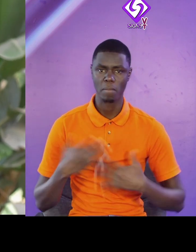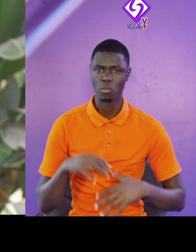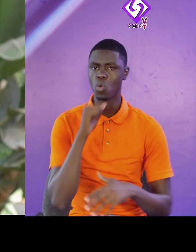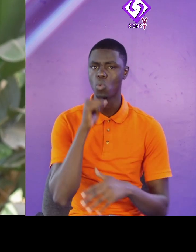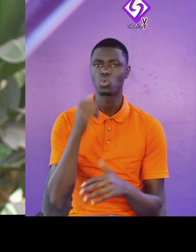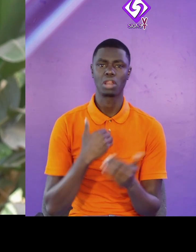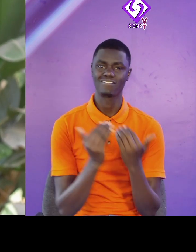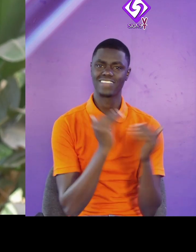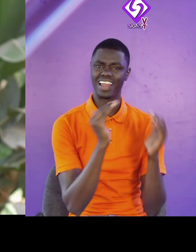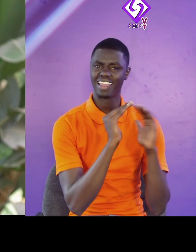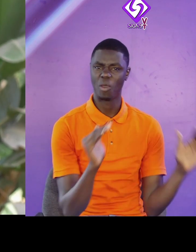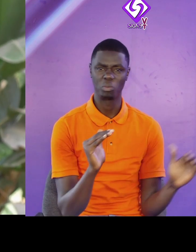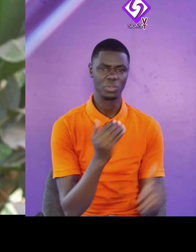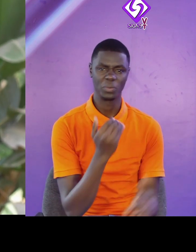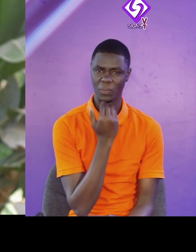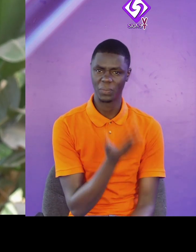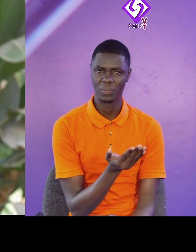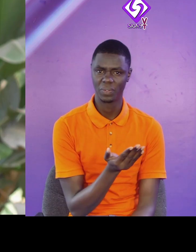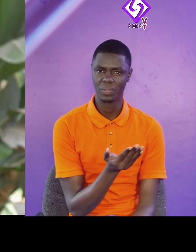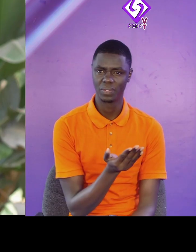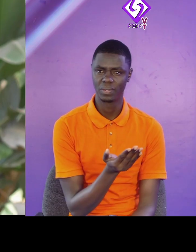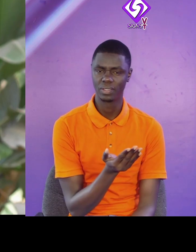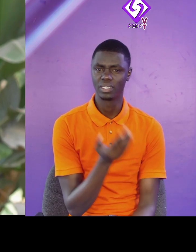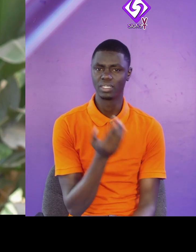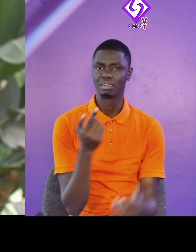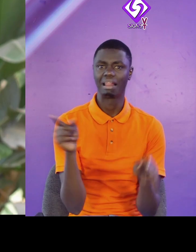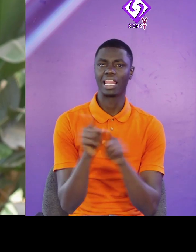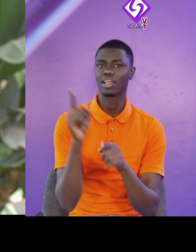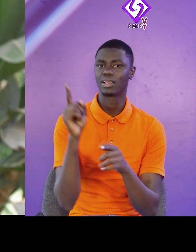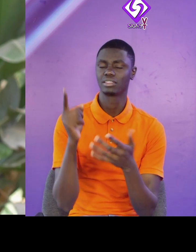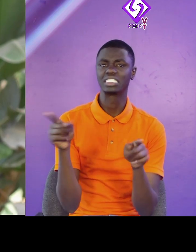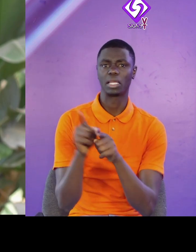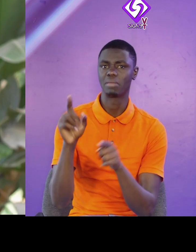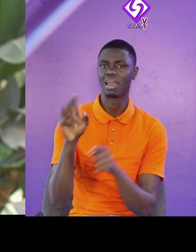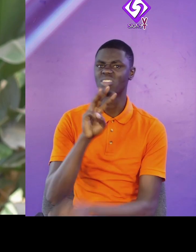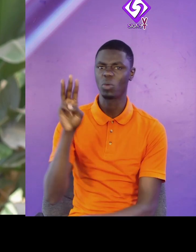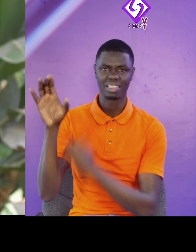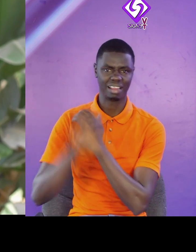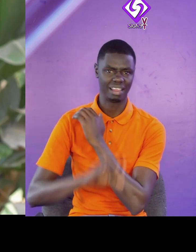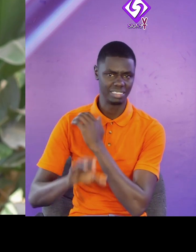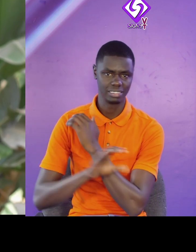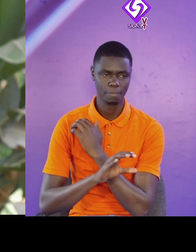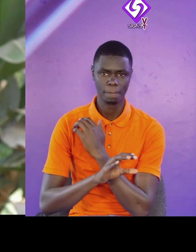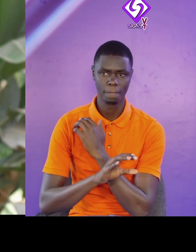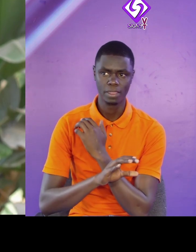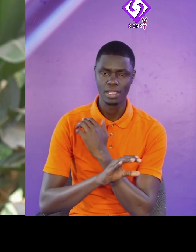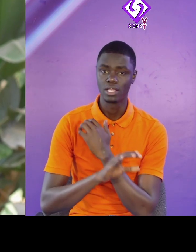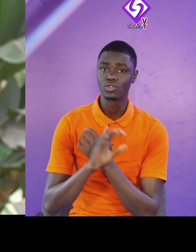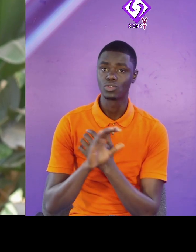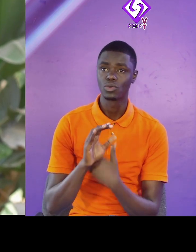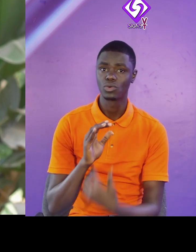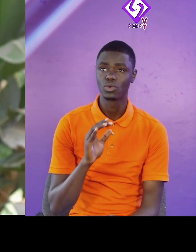send them just to like what they have in the West. So having a family